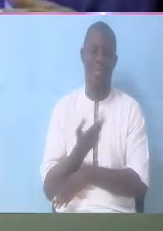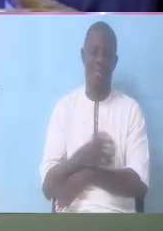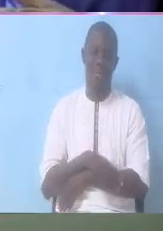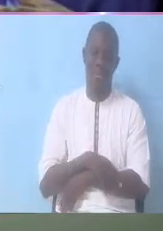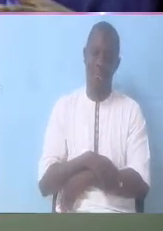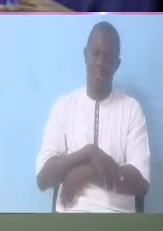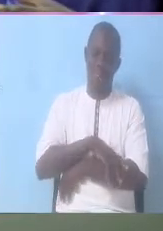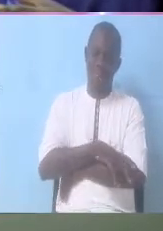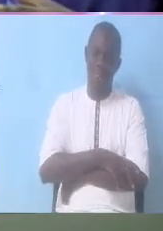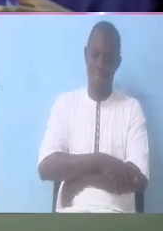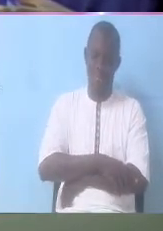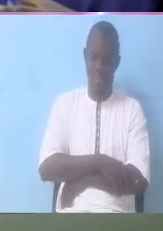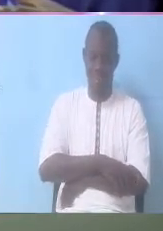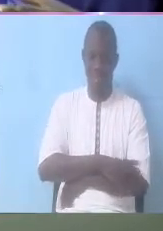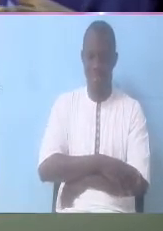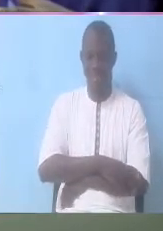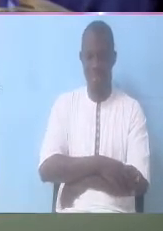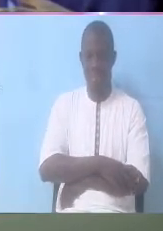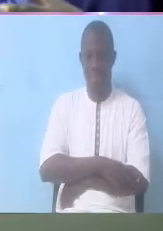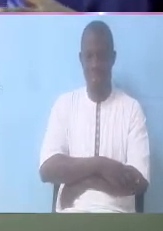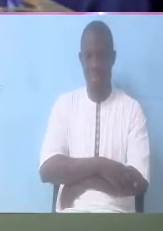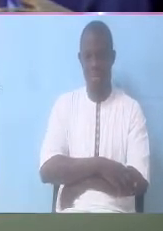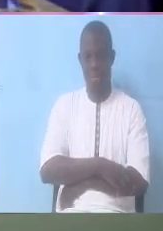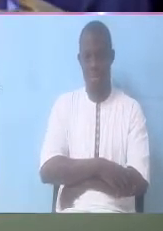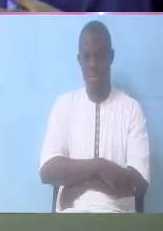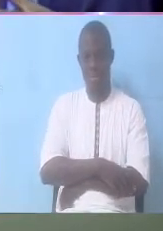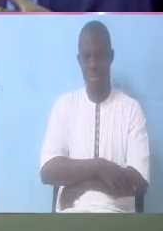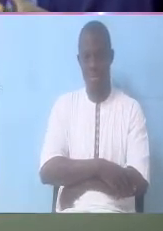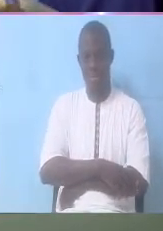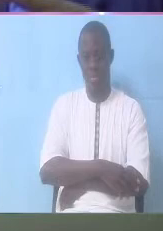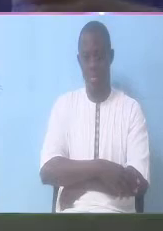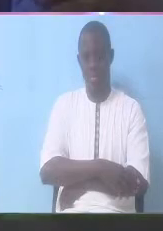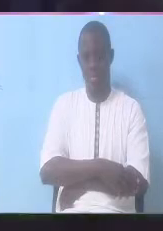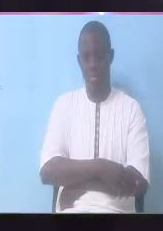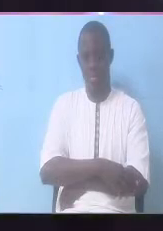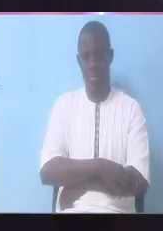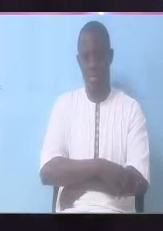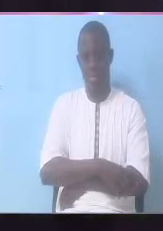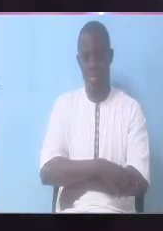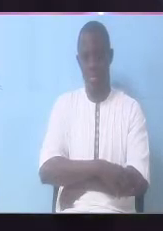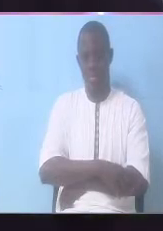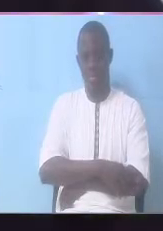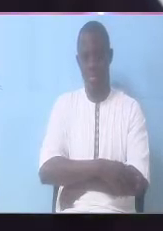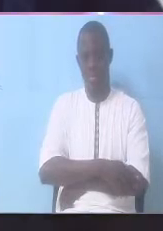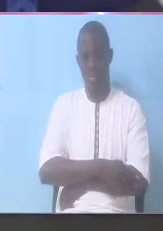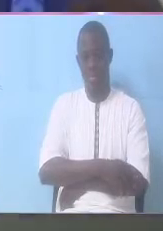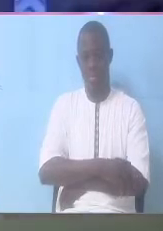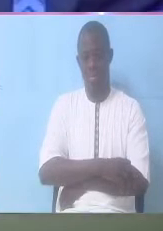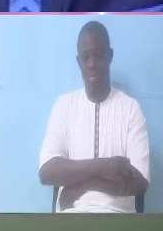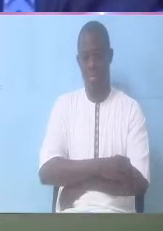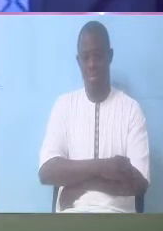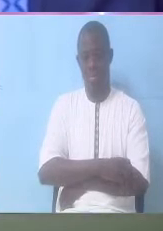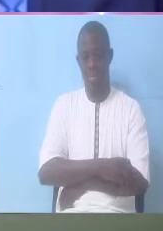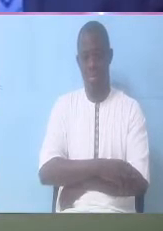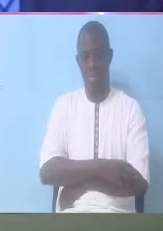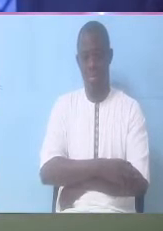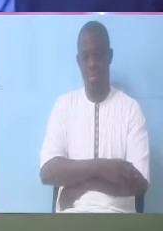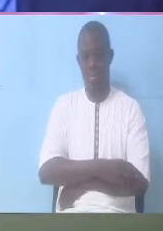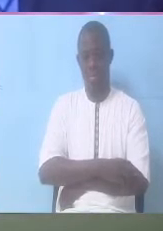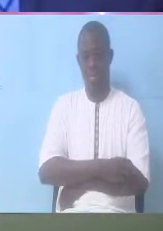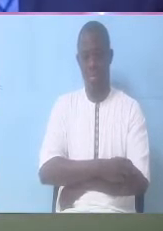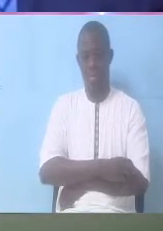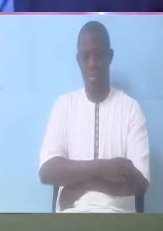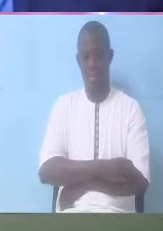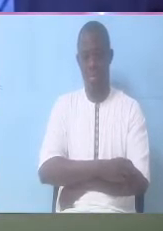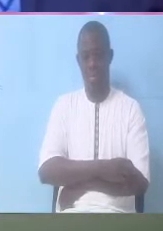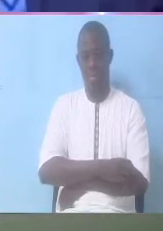are go over around all the United Second Youth Action Group. They will tell you the same. You went with them all over